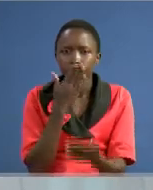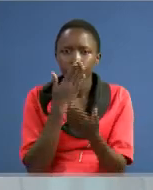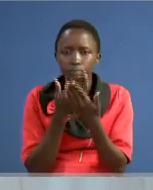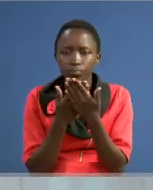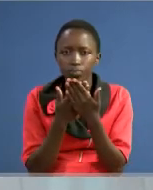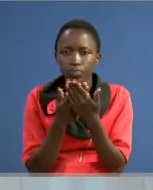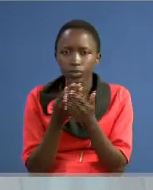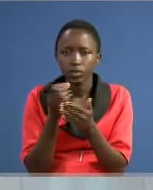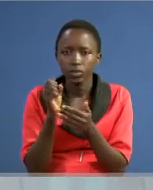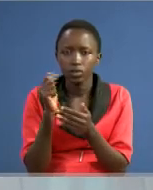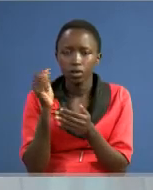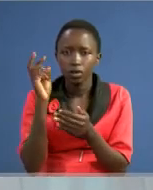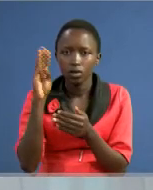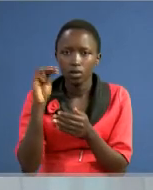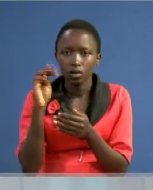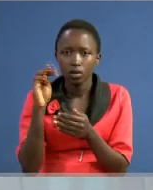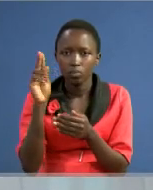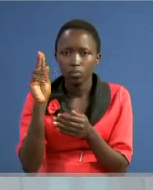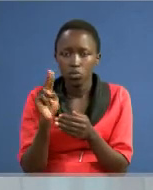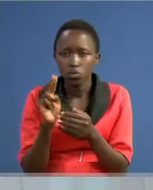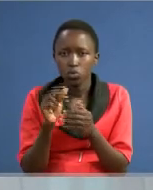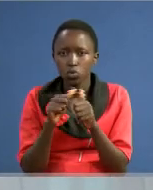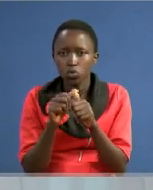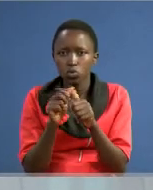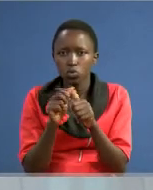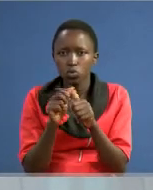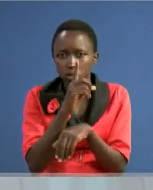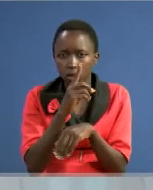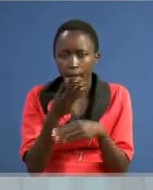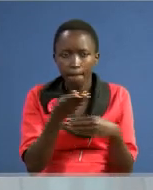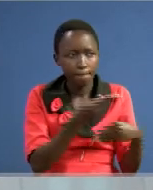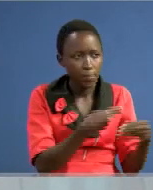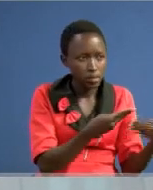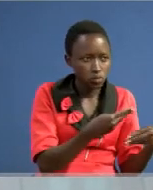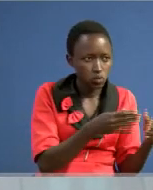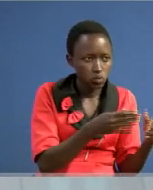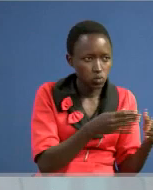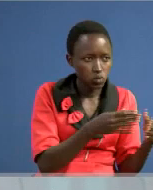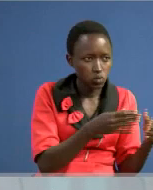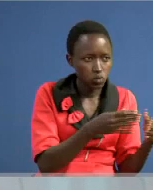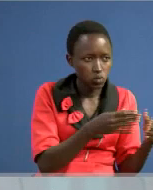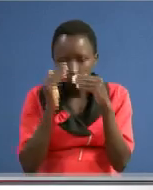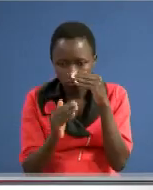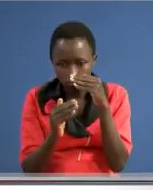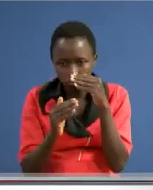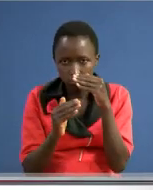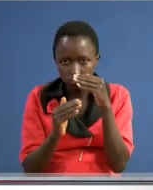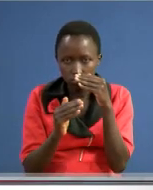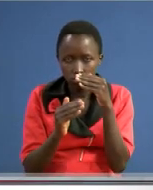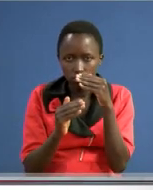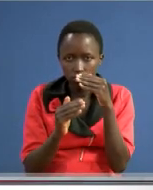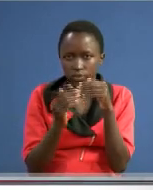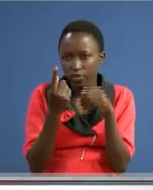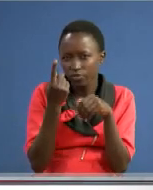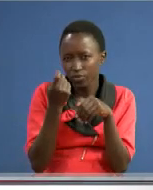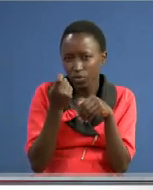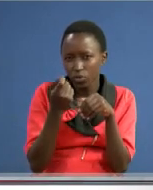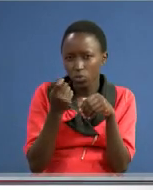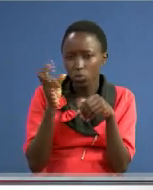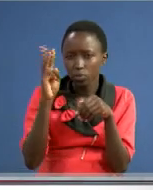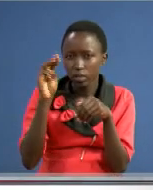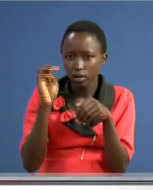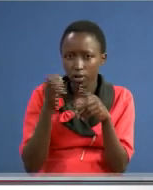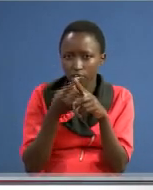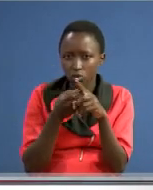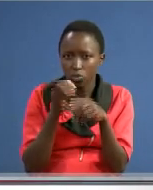Thank you very much, Chris Ambu, for that report. Still in Nairobi, business and transport came to a standstill. Still a few meters from